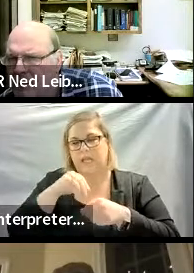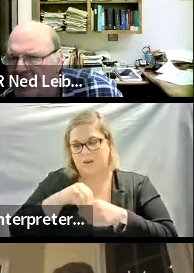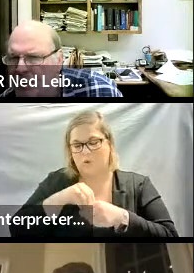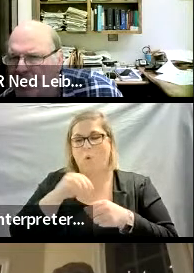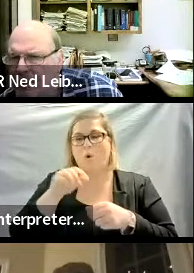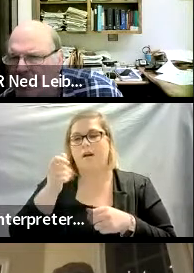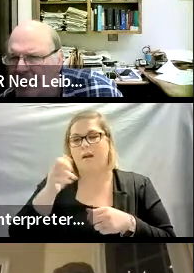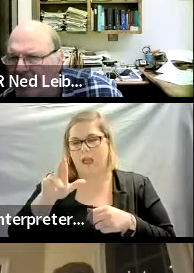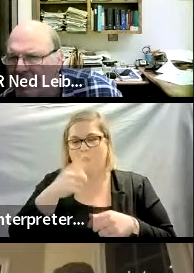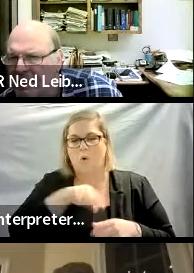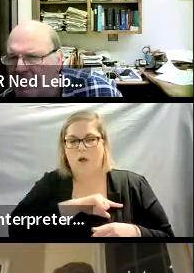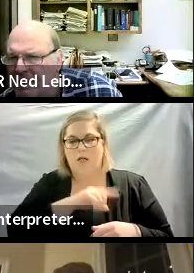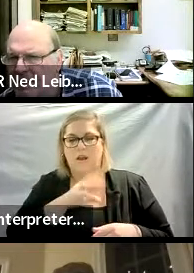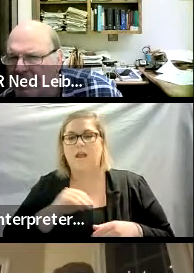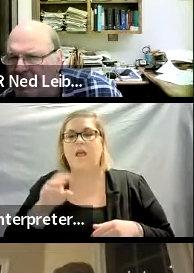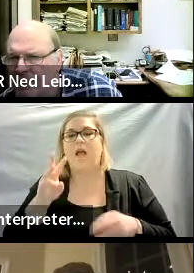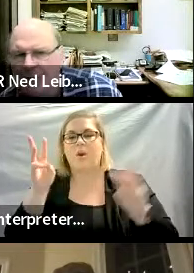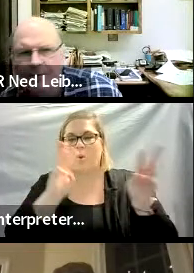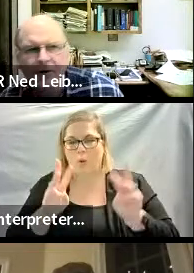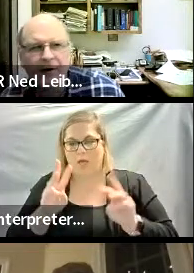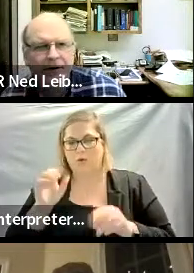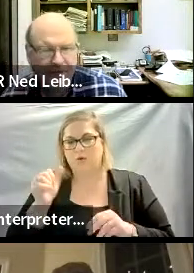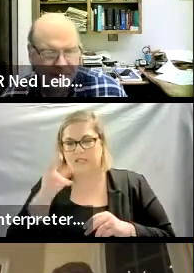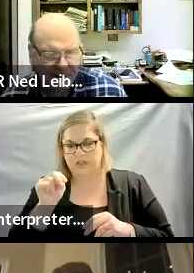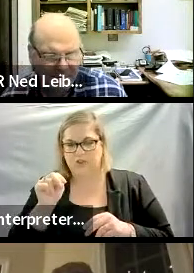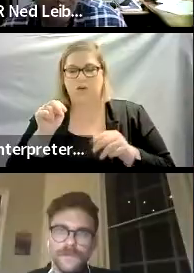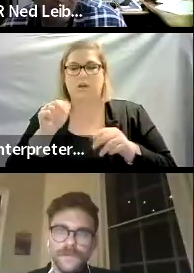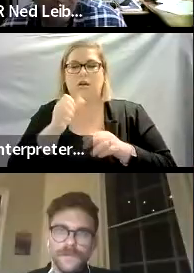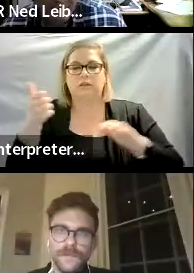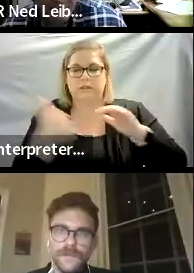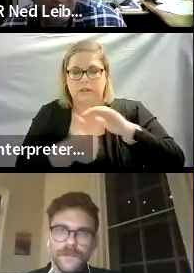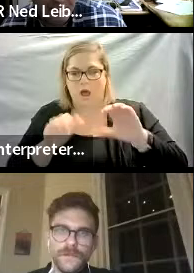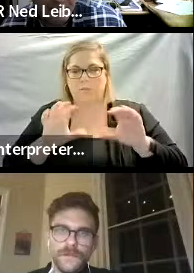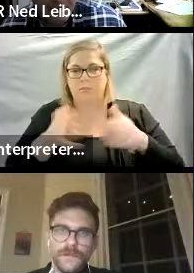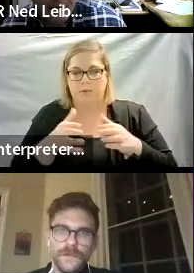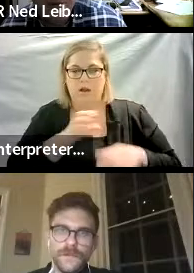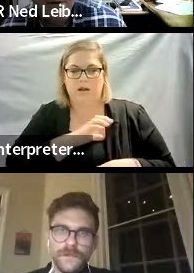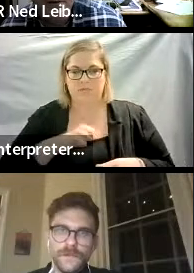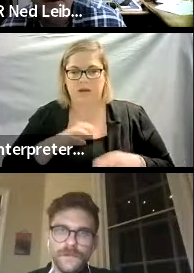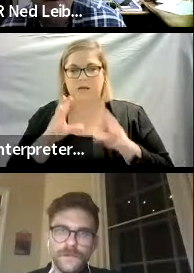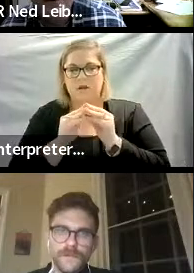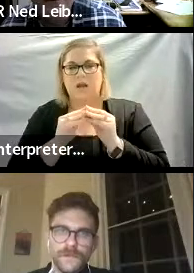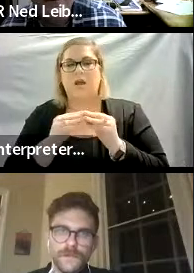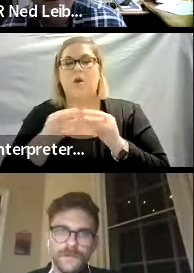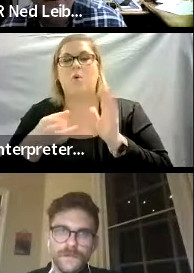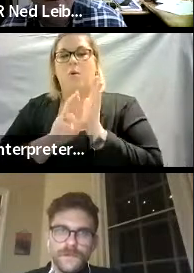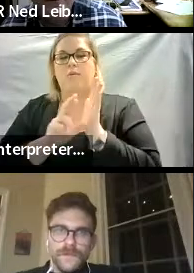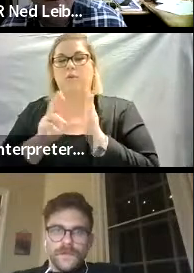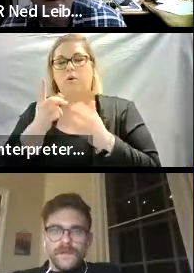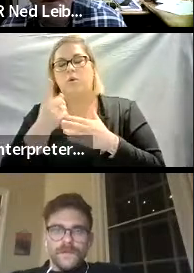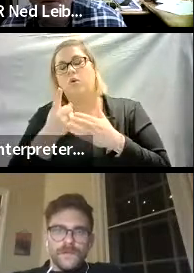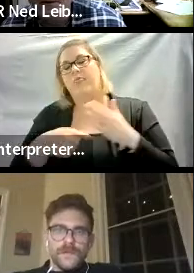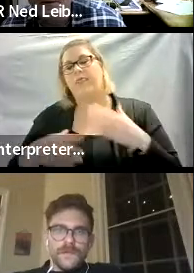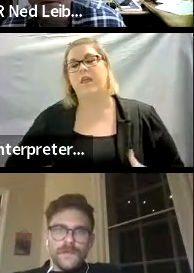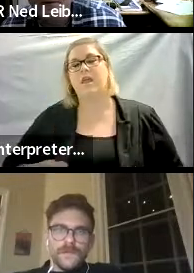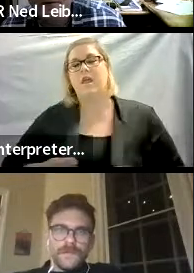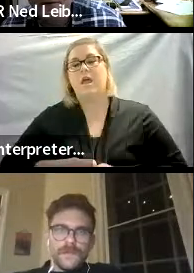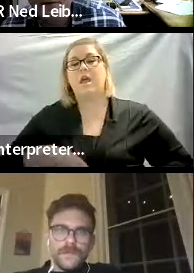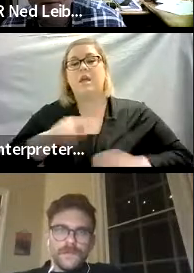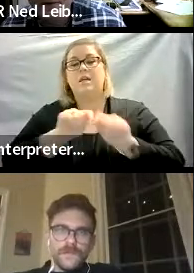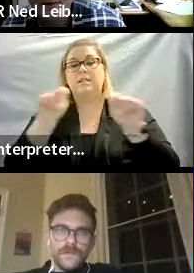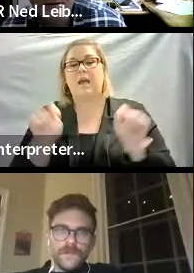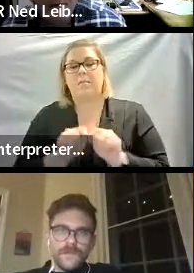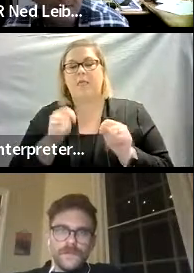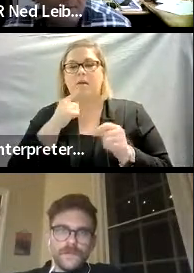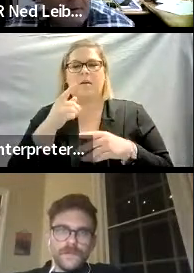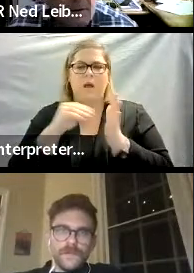and weatherization subcommittee meeting. And we went over just like the template of what to do when it comes to like